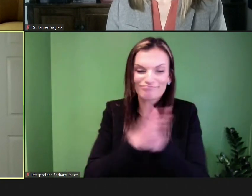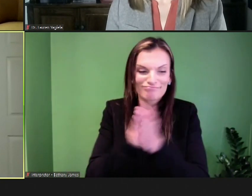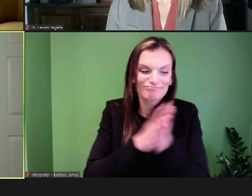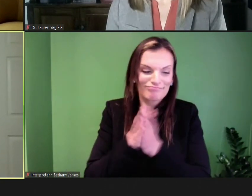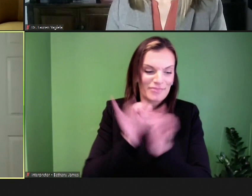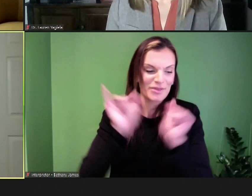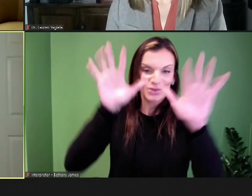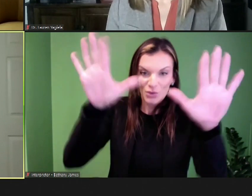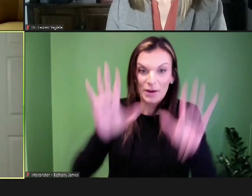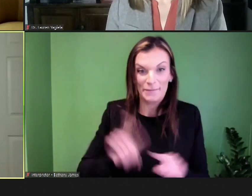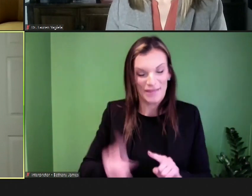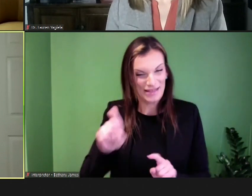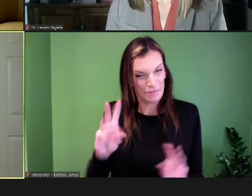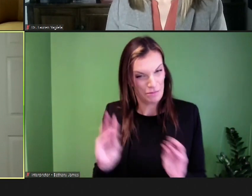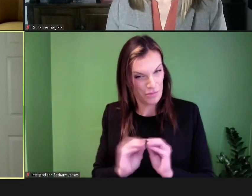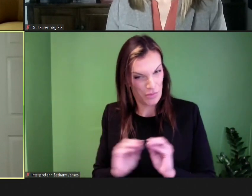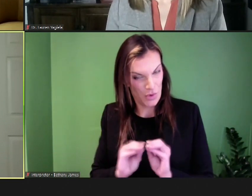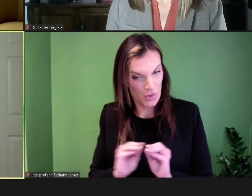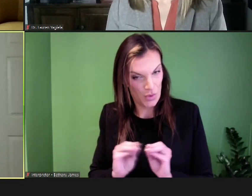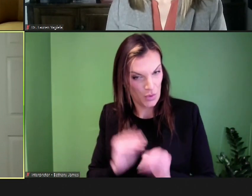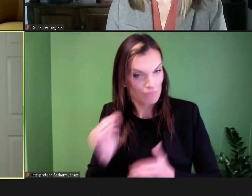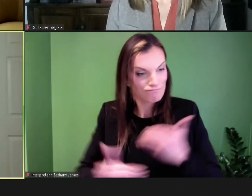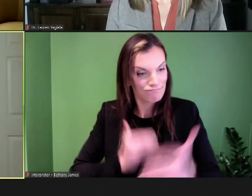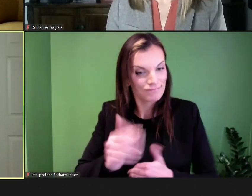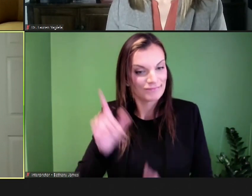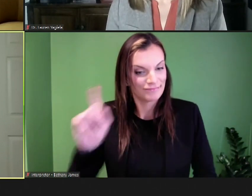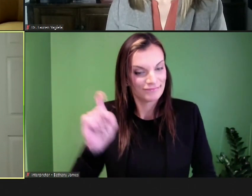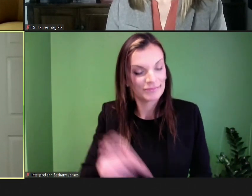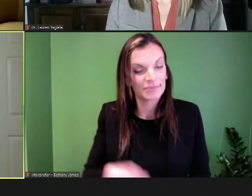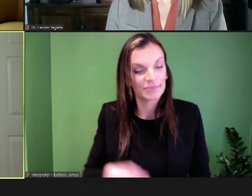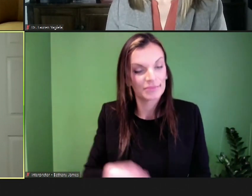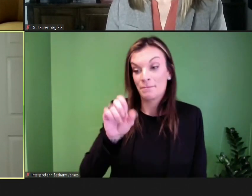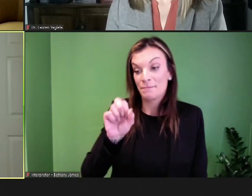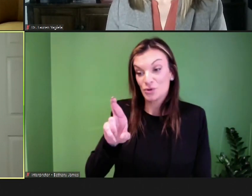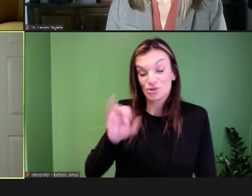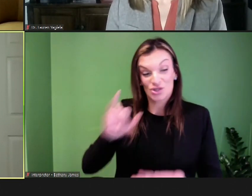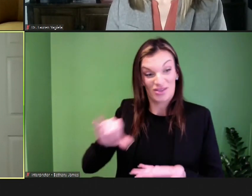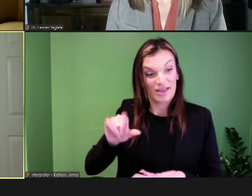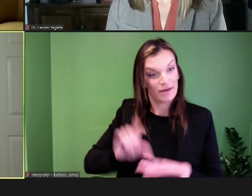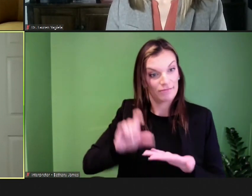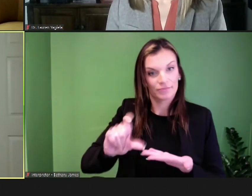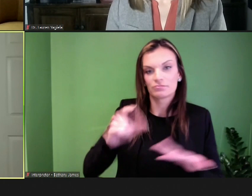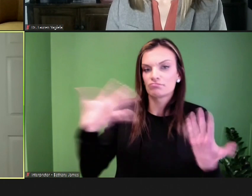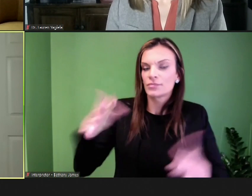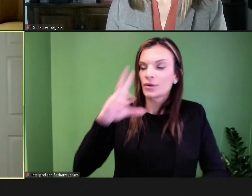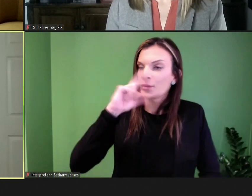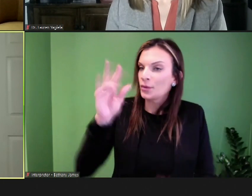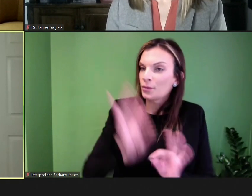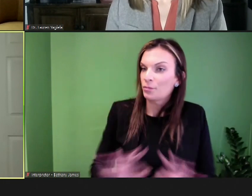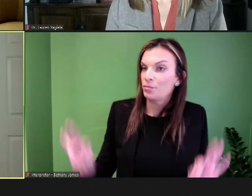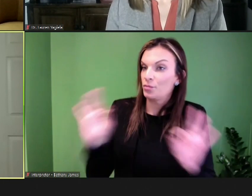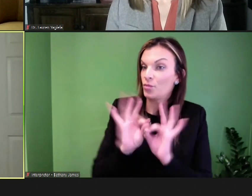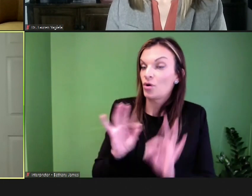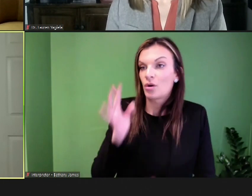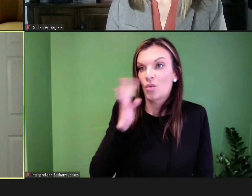but we need more initial shots in arms, and boosters are so incredibly important in the fight against Omicron.